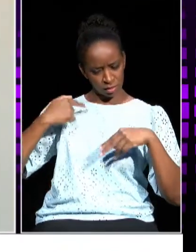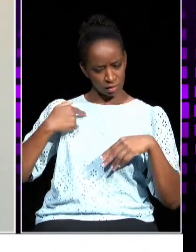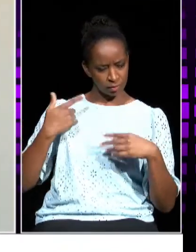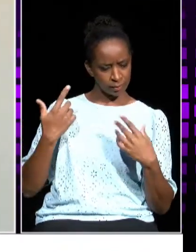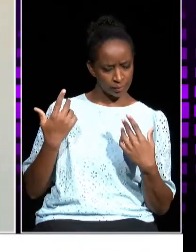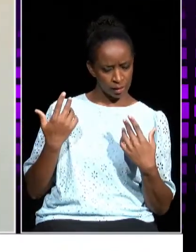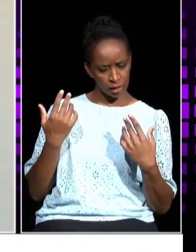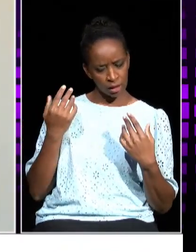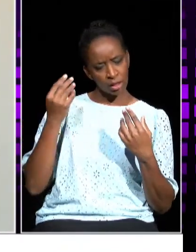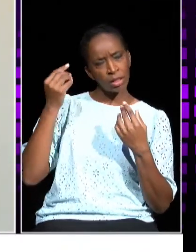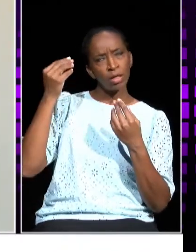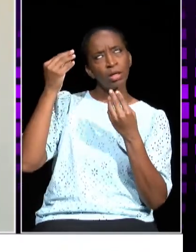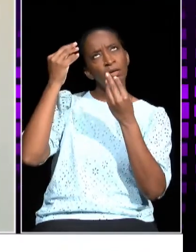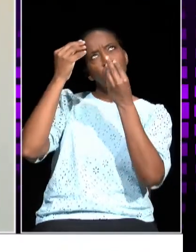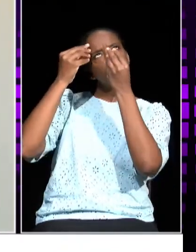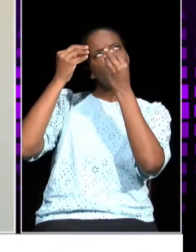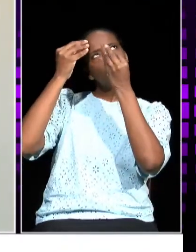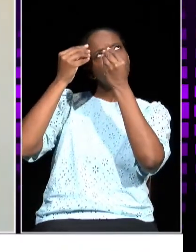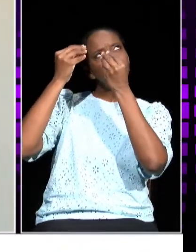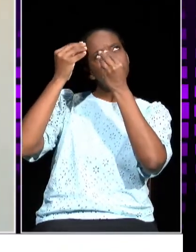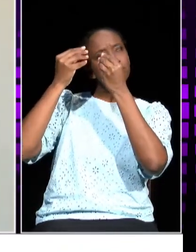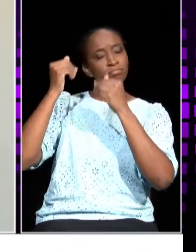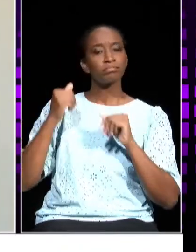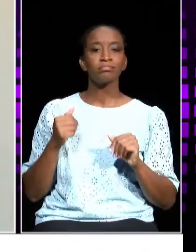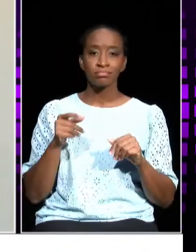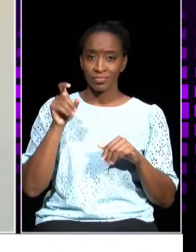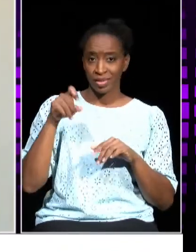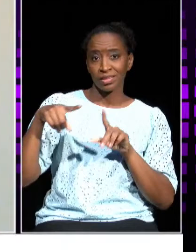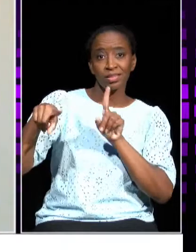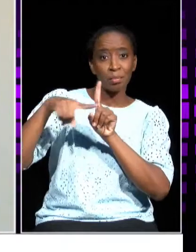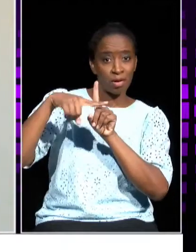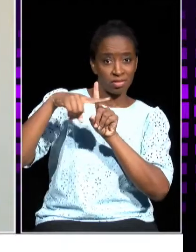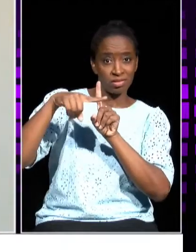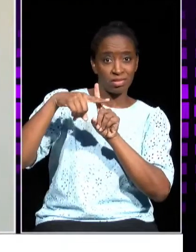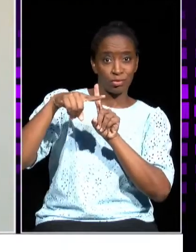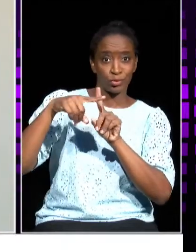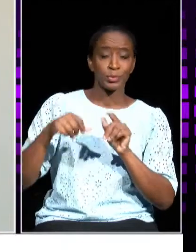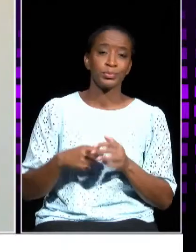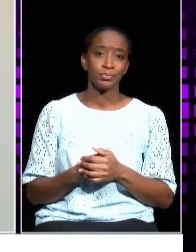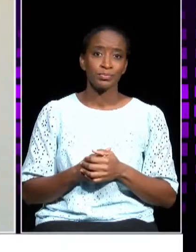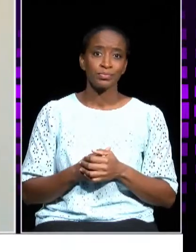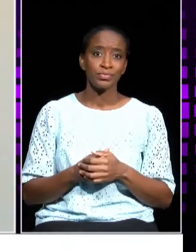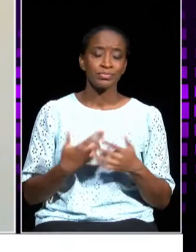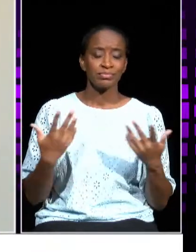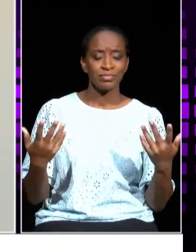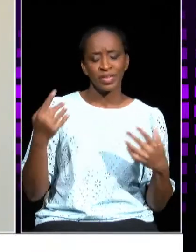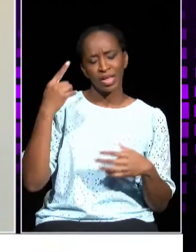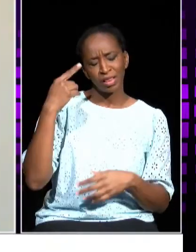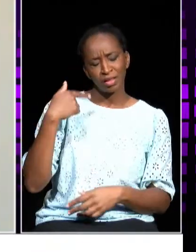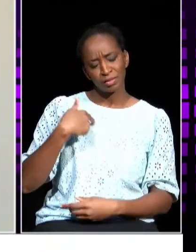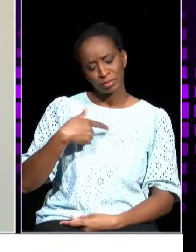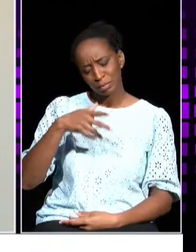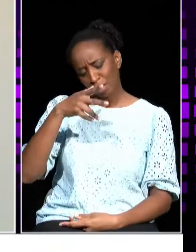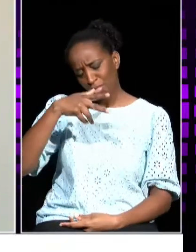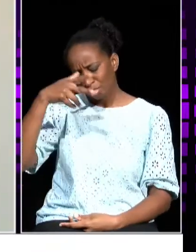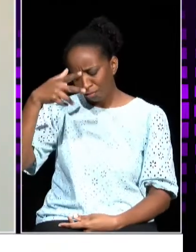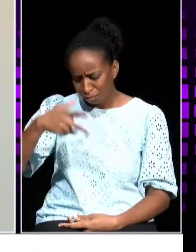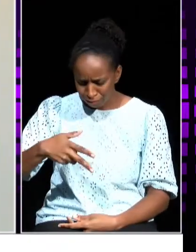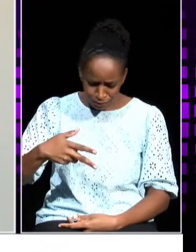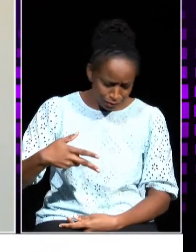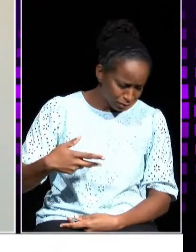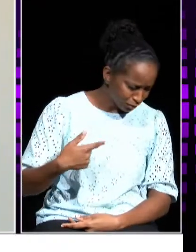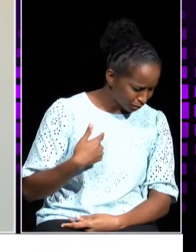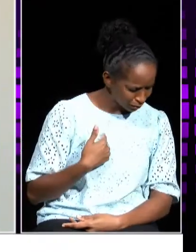negative, that would damage someone else or ourselves, it's really good to use some positive self-talk to actually replace